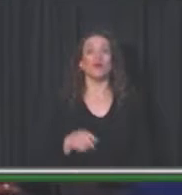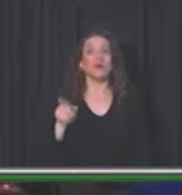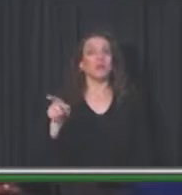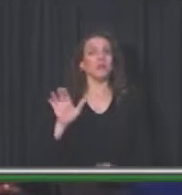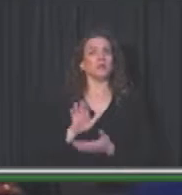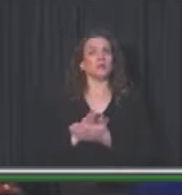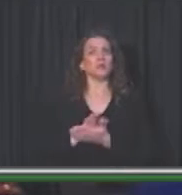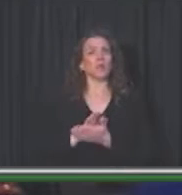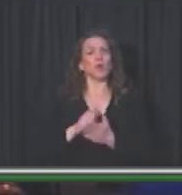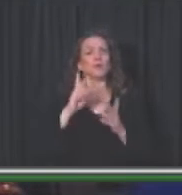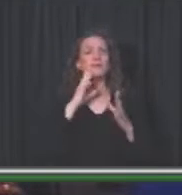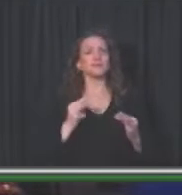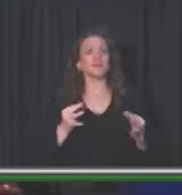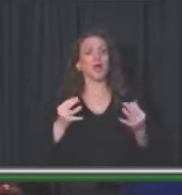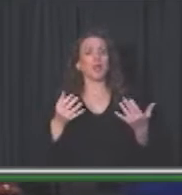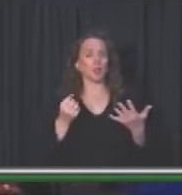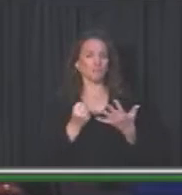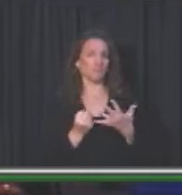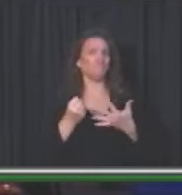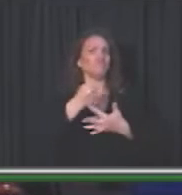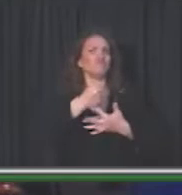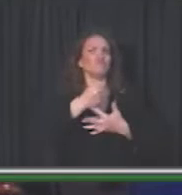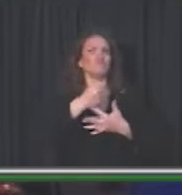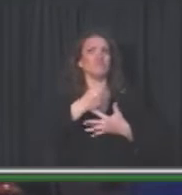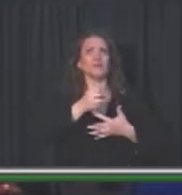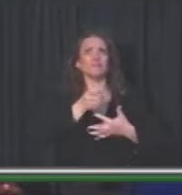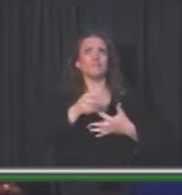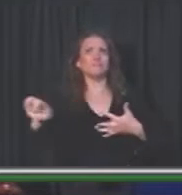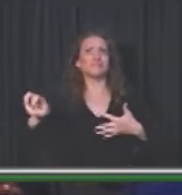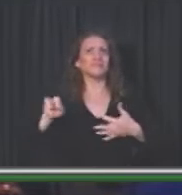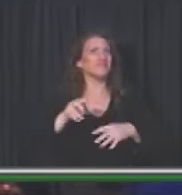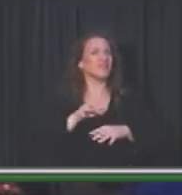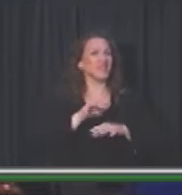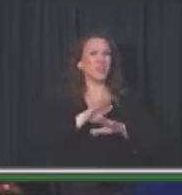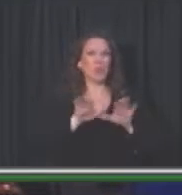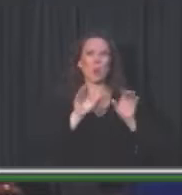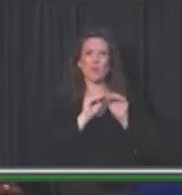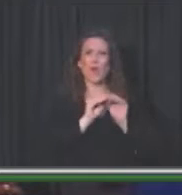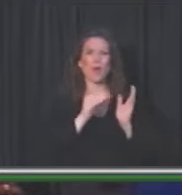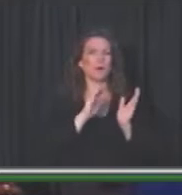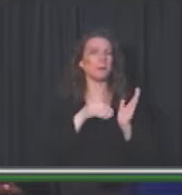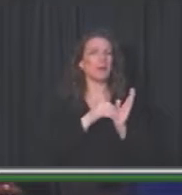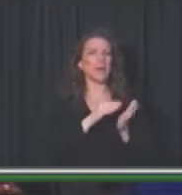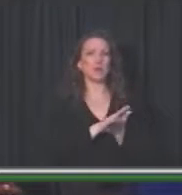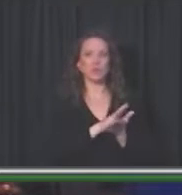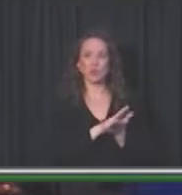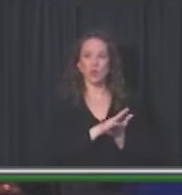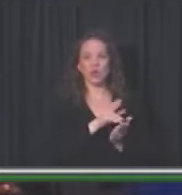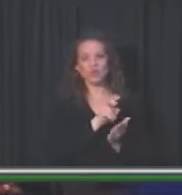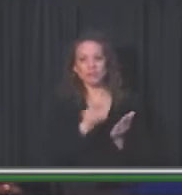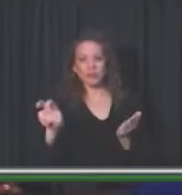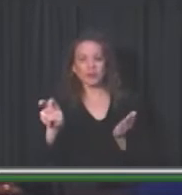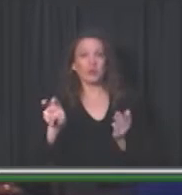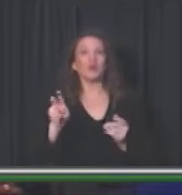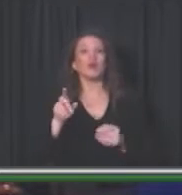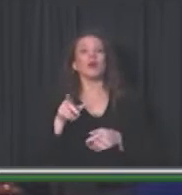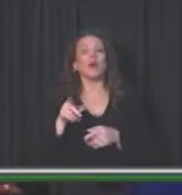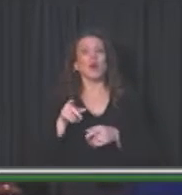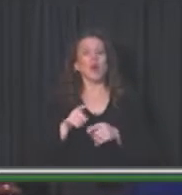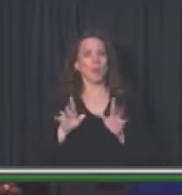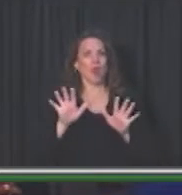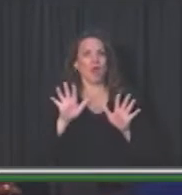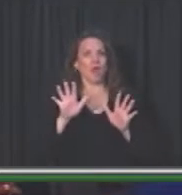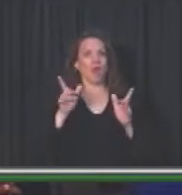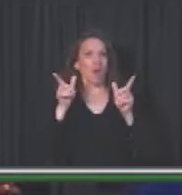and move him forward, move him out of middle school. But then suddenly, he had abnormal brain